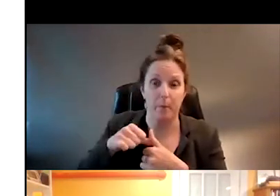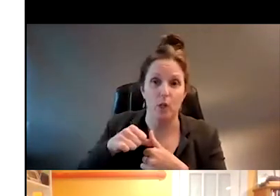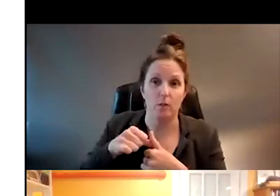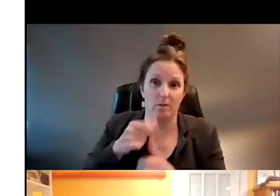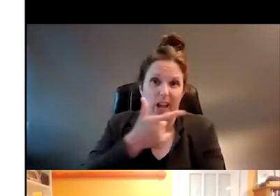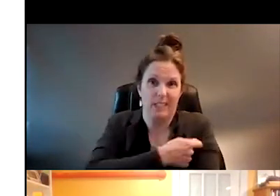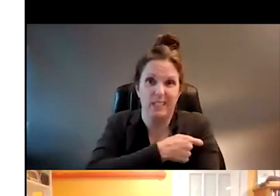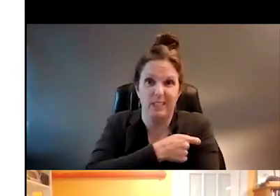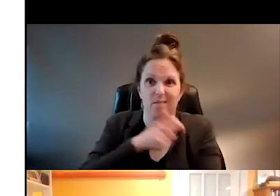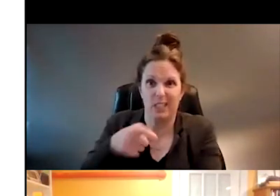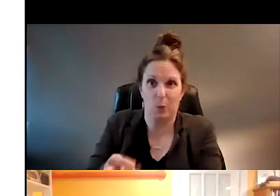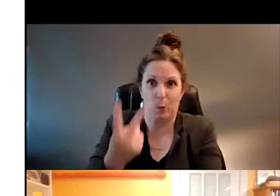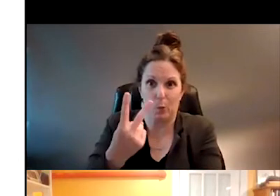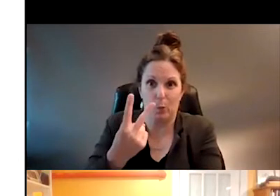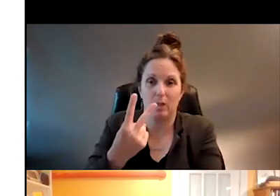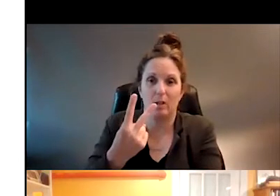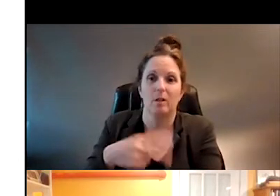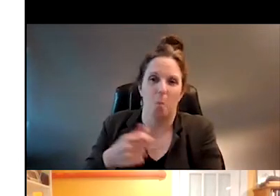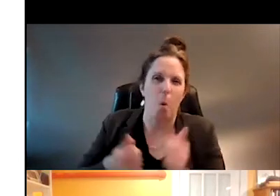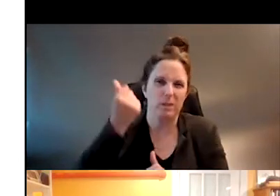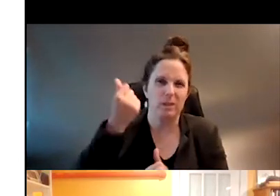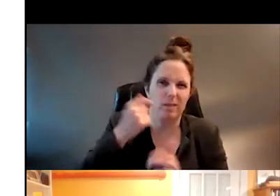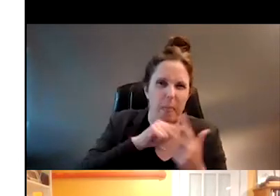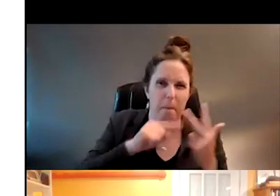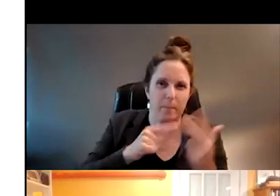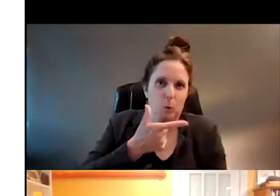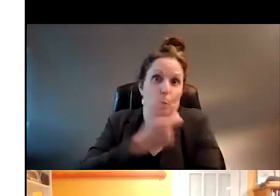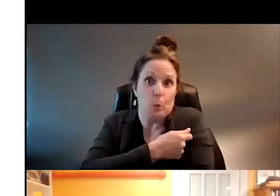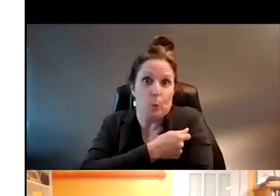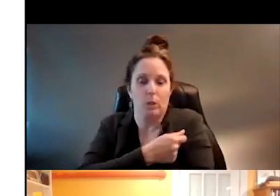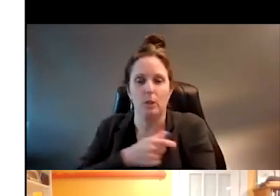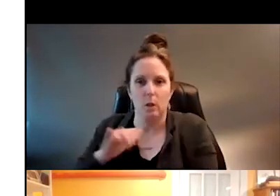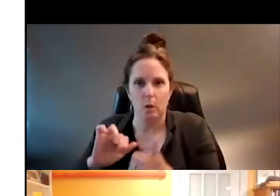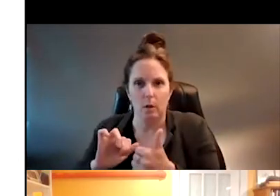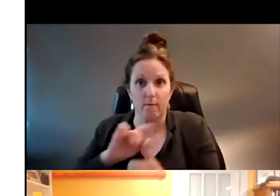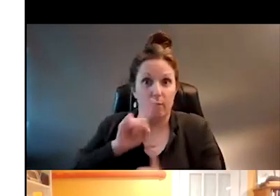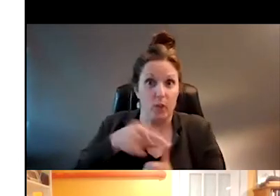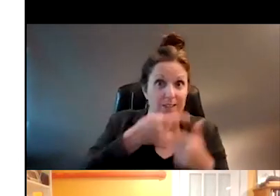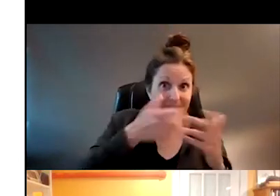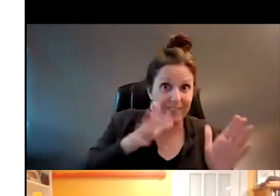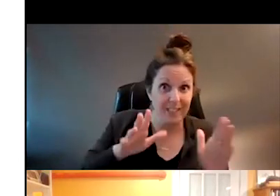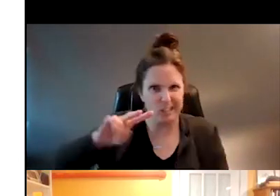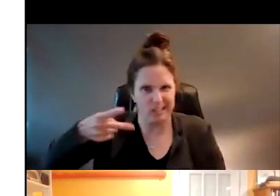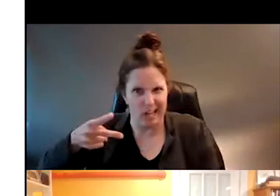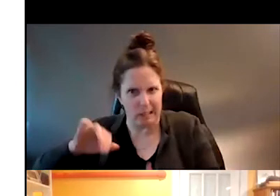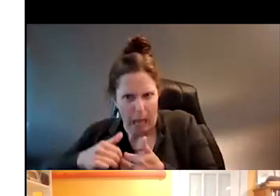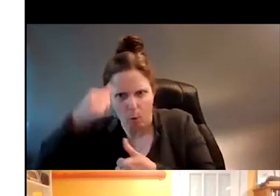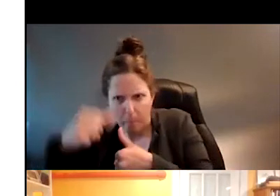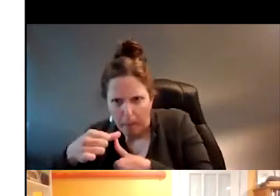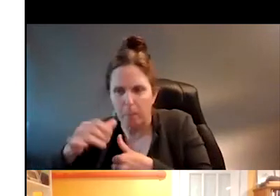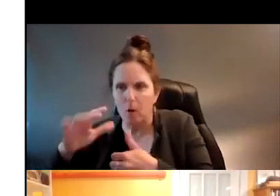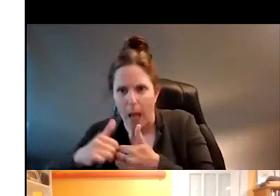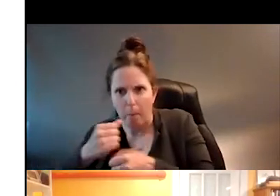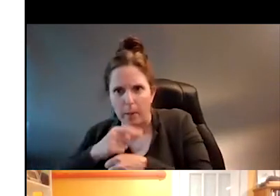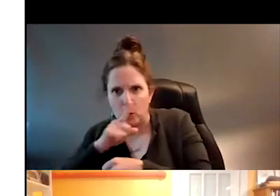injections. How can I remember the second injection? How do we make sure that people follow through with the completion of the vaccine